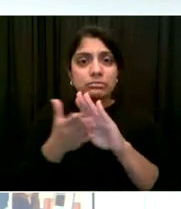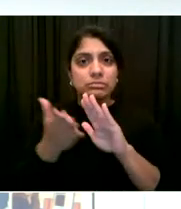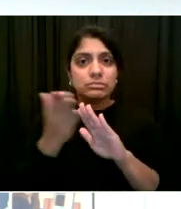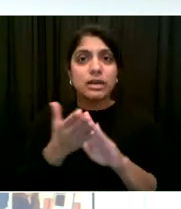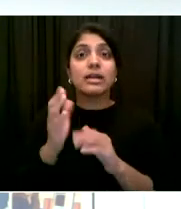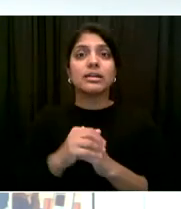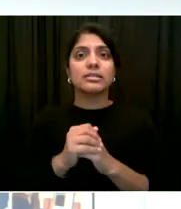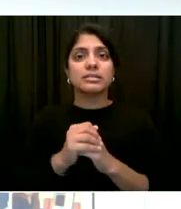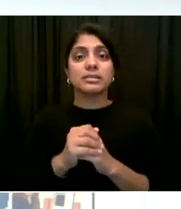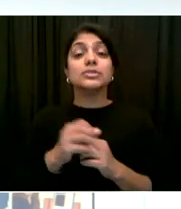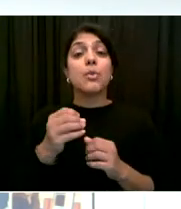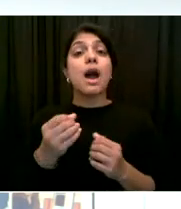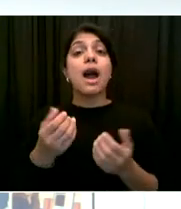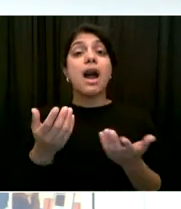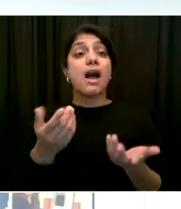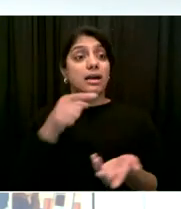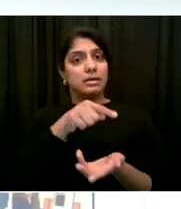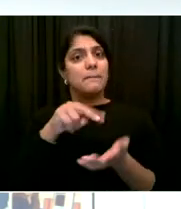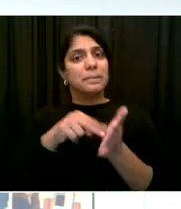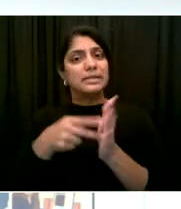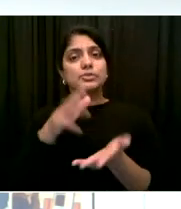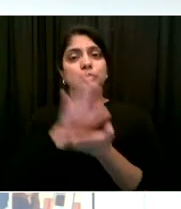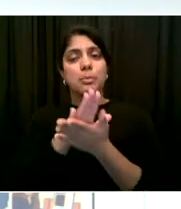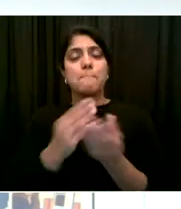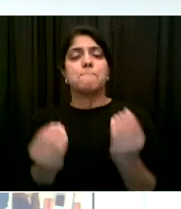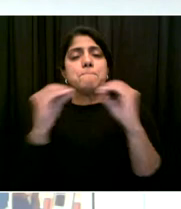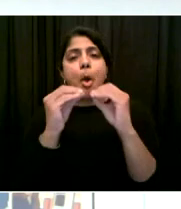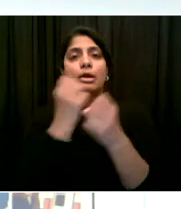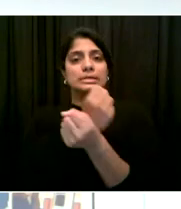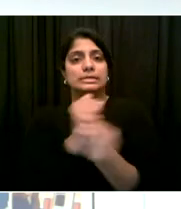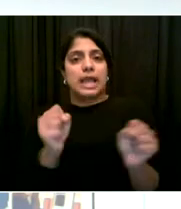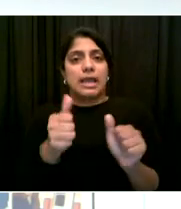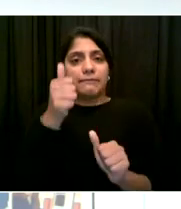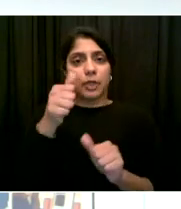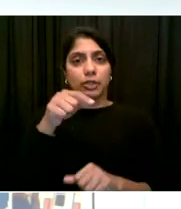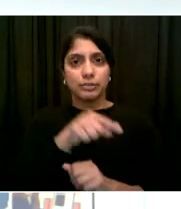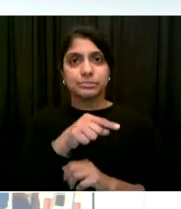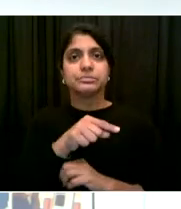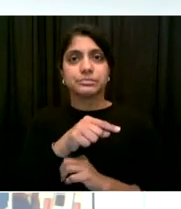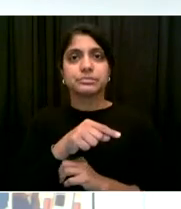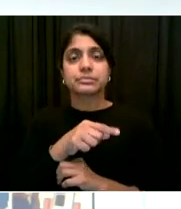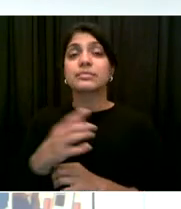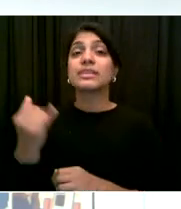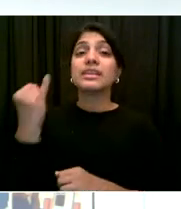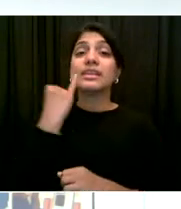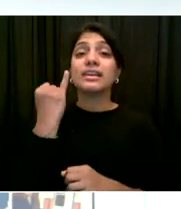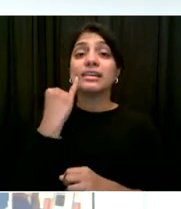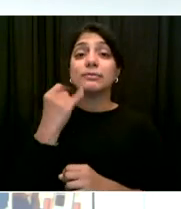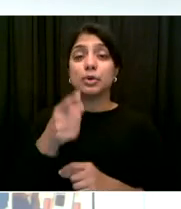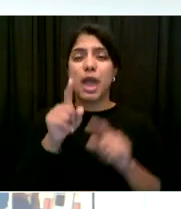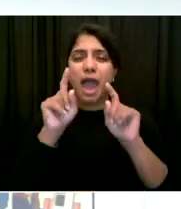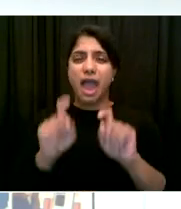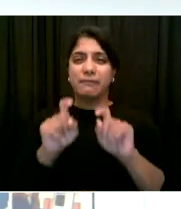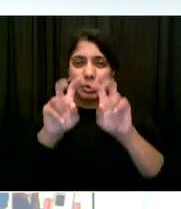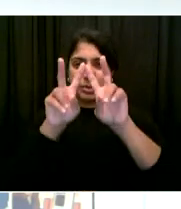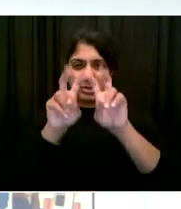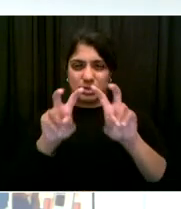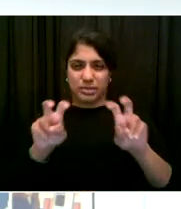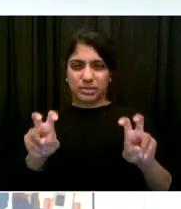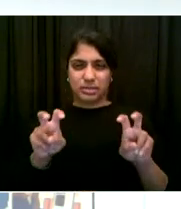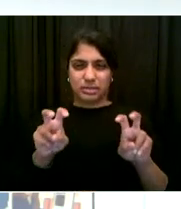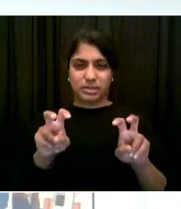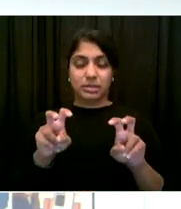around quarantine and, when necessary, school closures when we are seeing evidence of